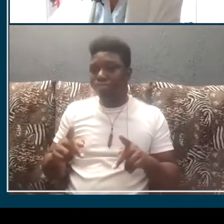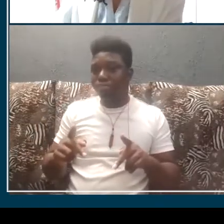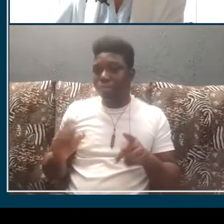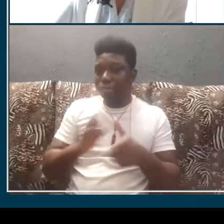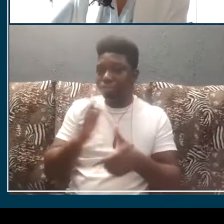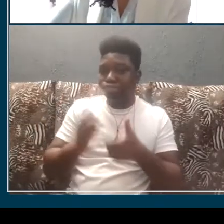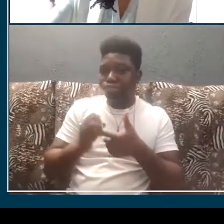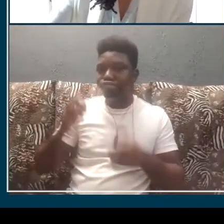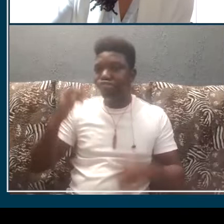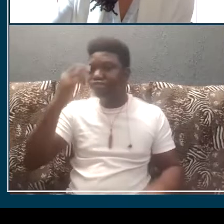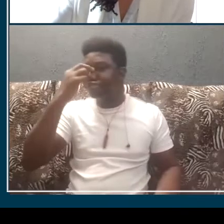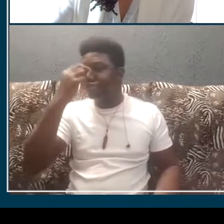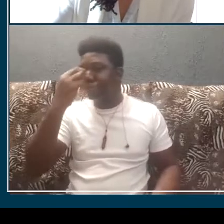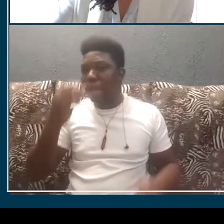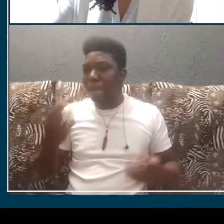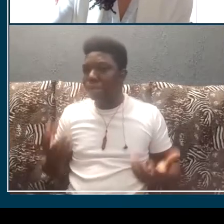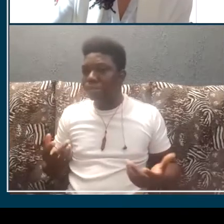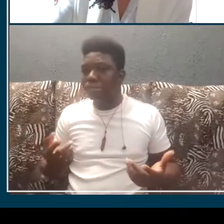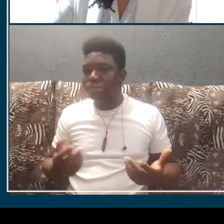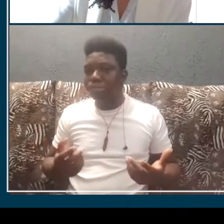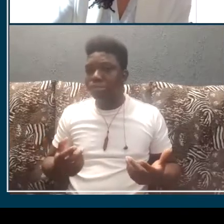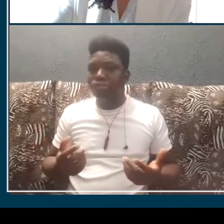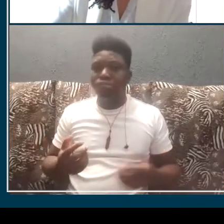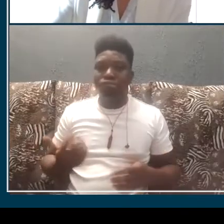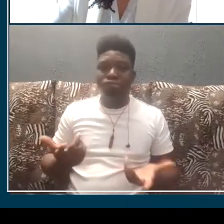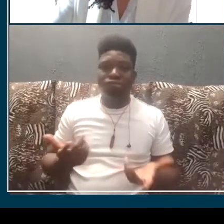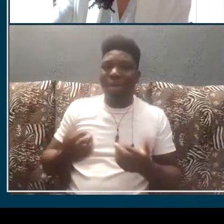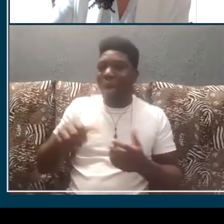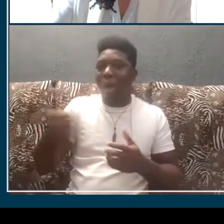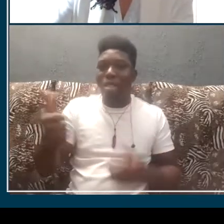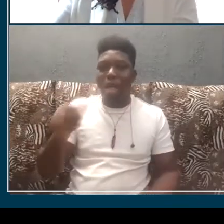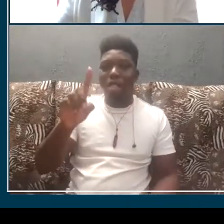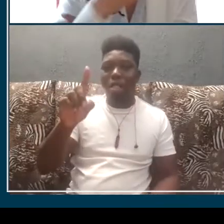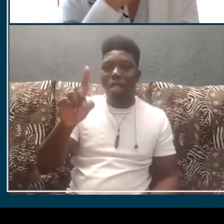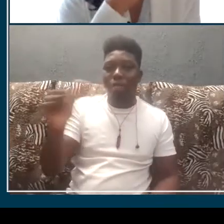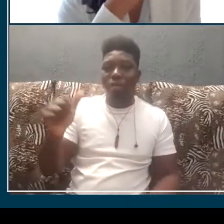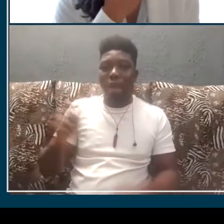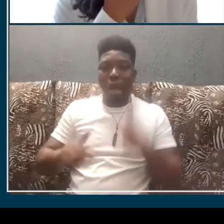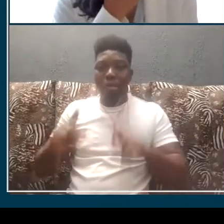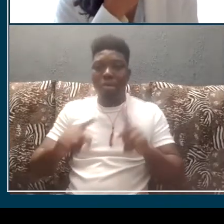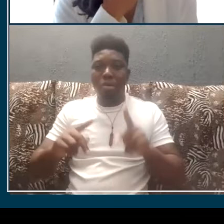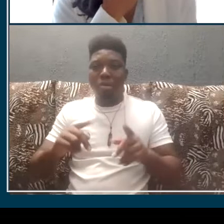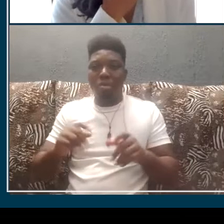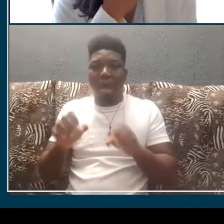or other kind of disability, or people who are even like a low income,